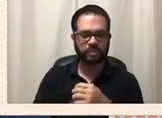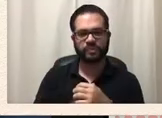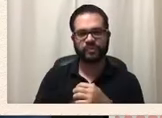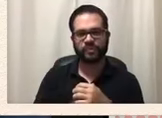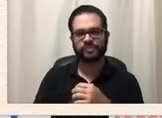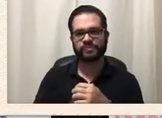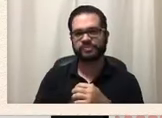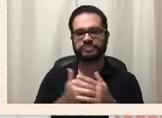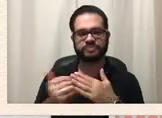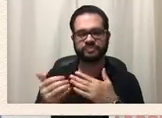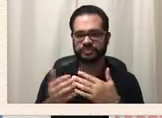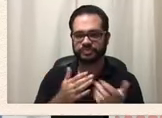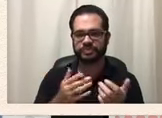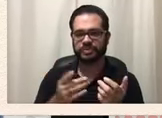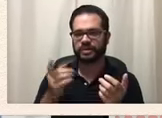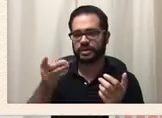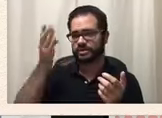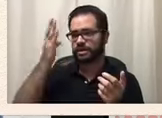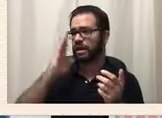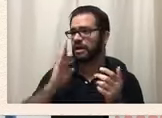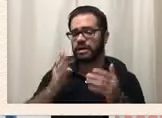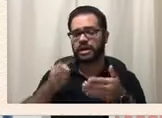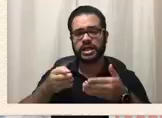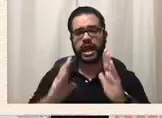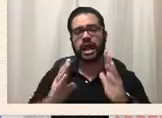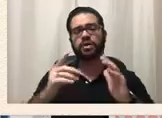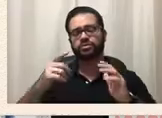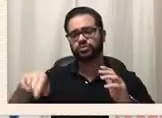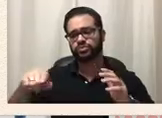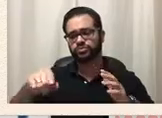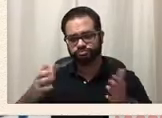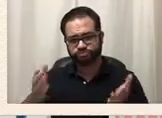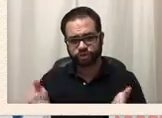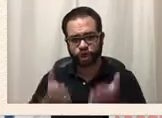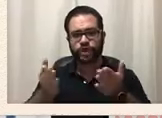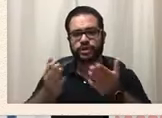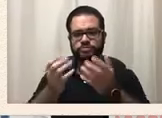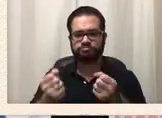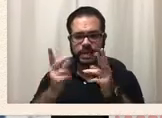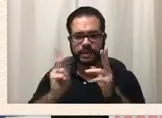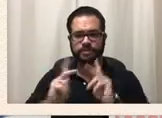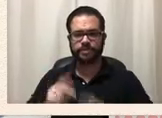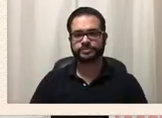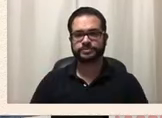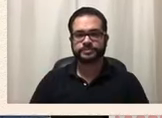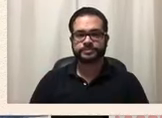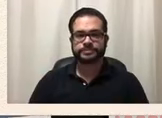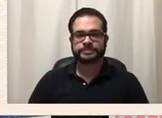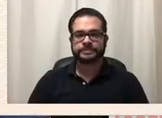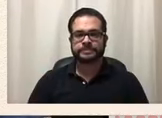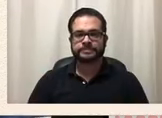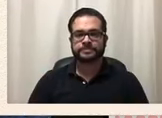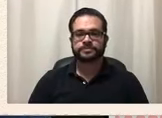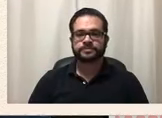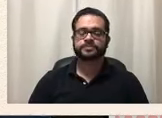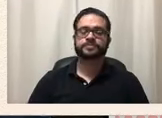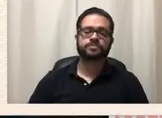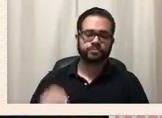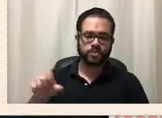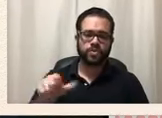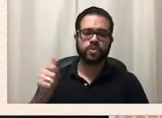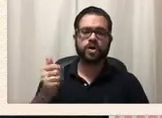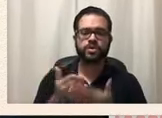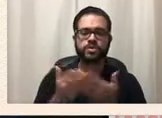allows him to encourage many along the way. So one of the other things we do, we have a